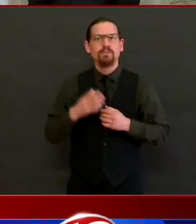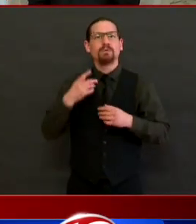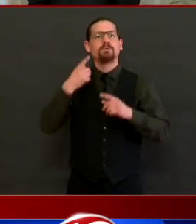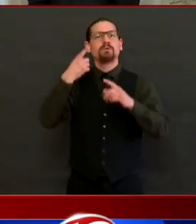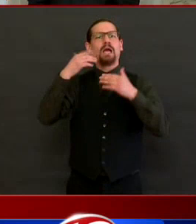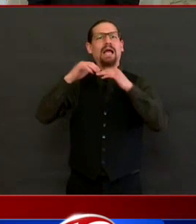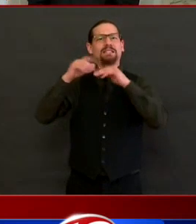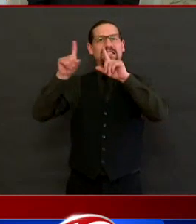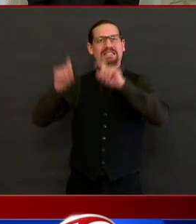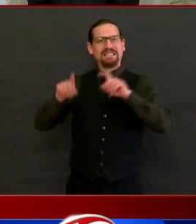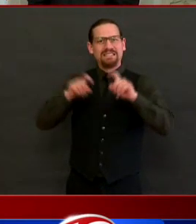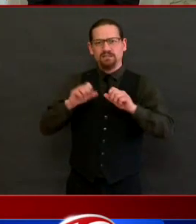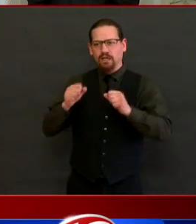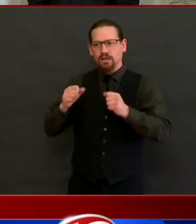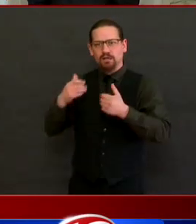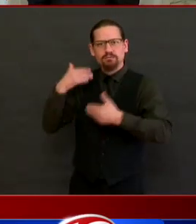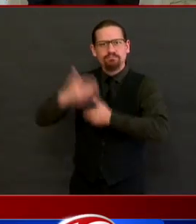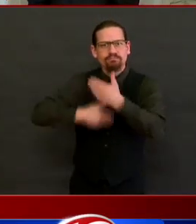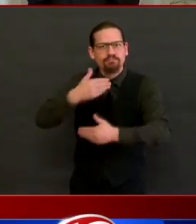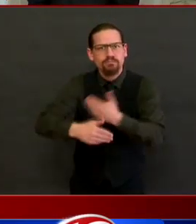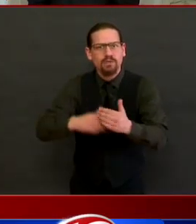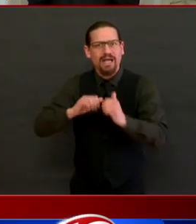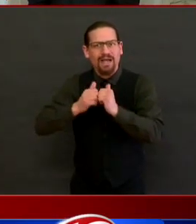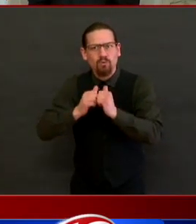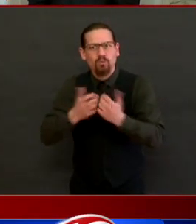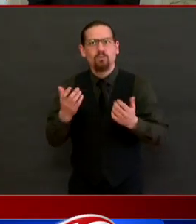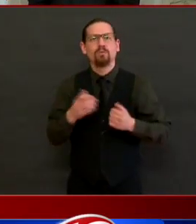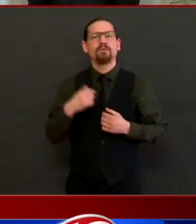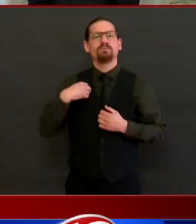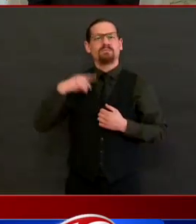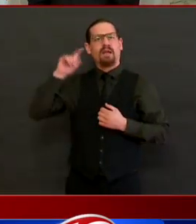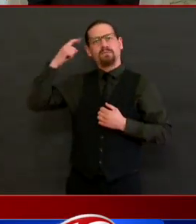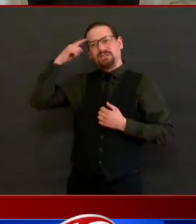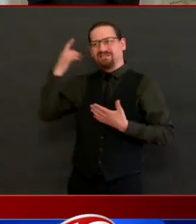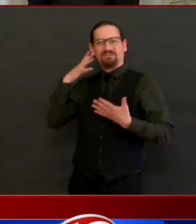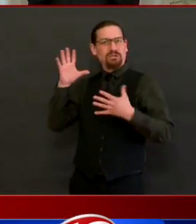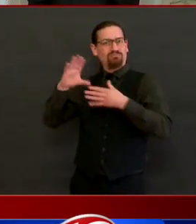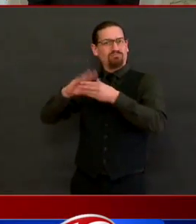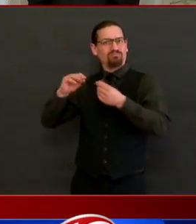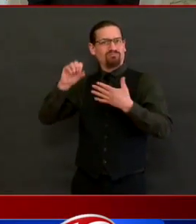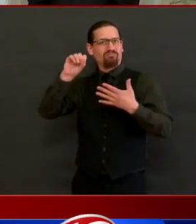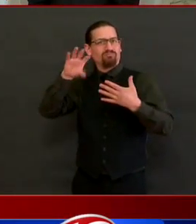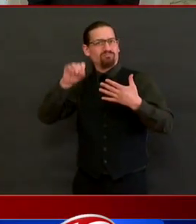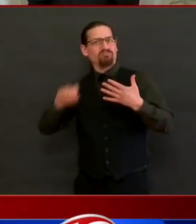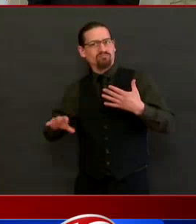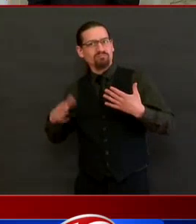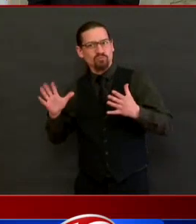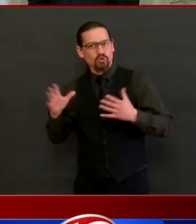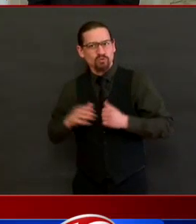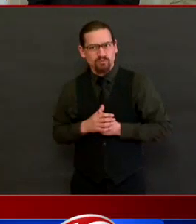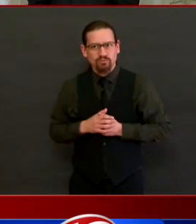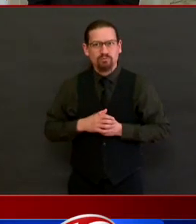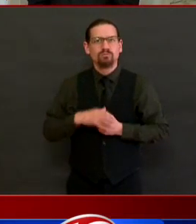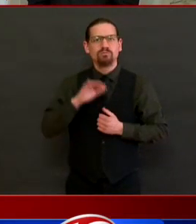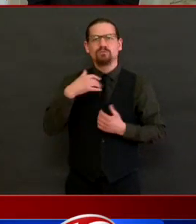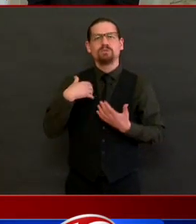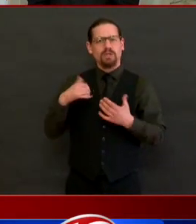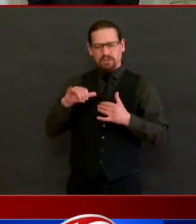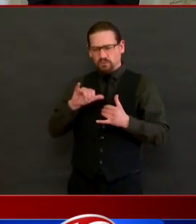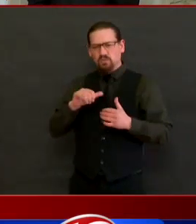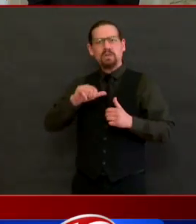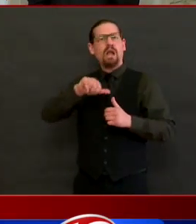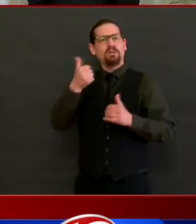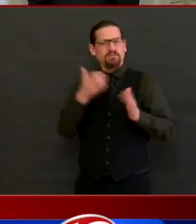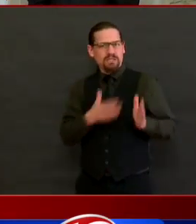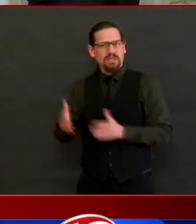some of which the governor mentioned, many others that are also occurring in these settings as we continue to engage with nursing homes and